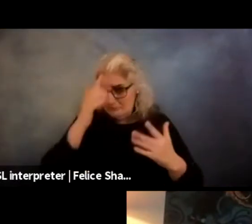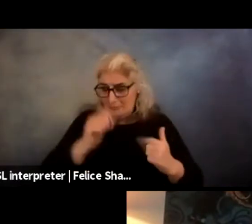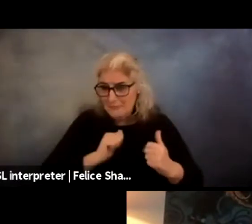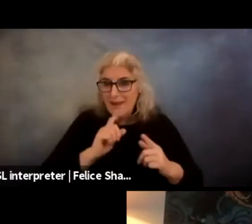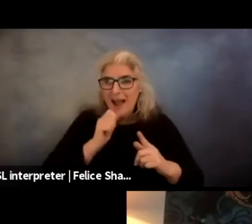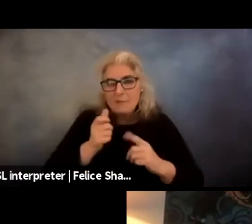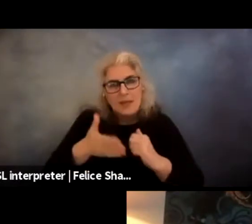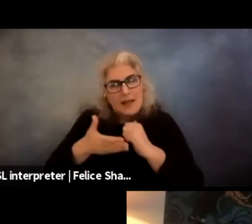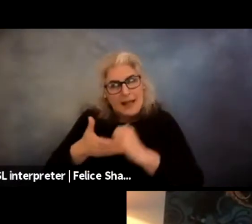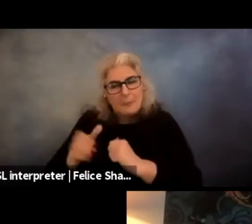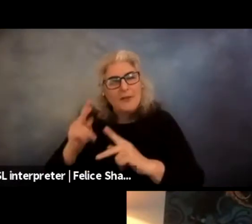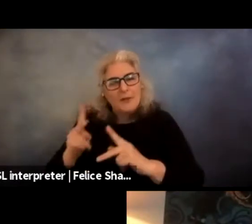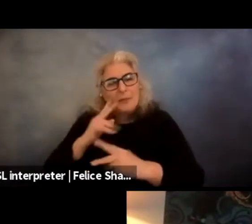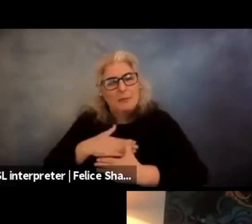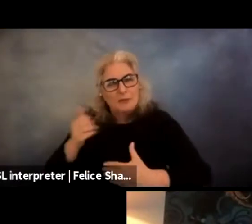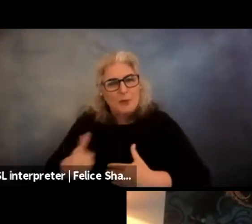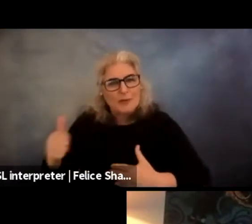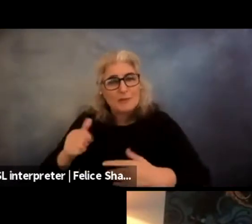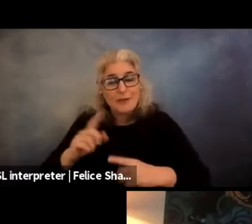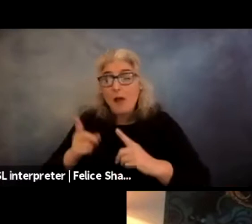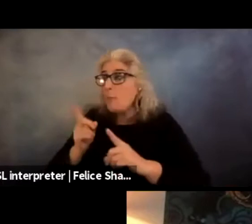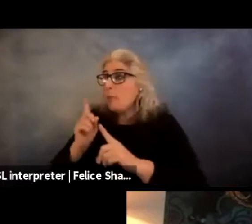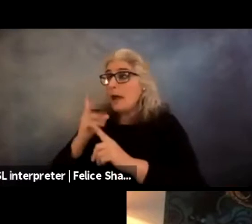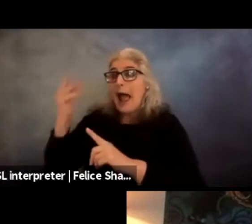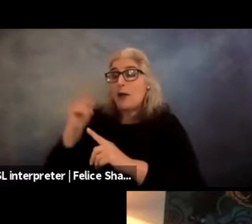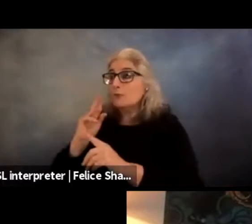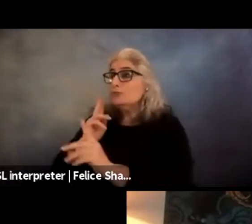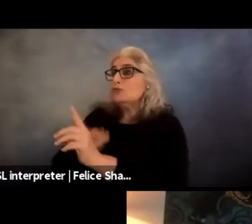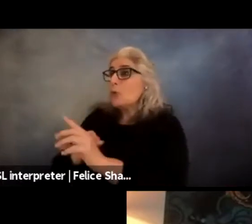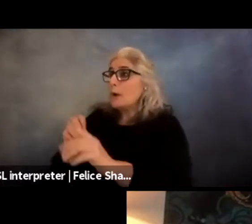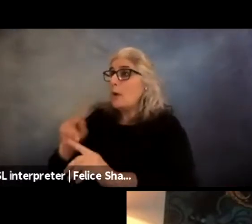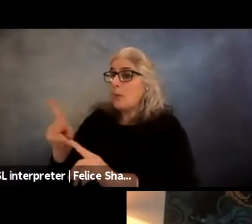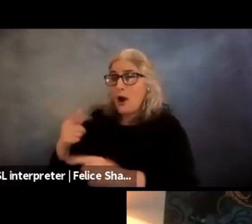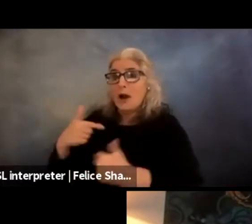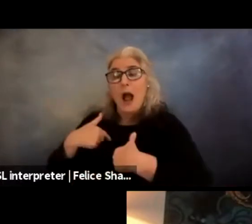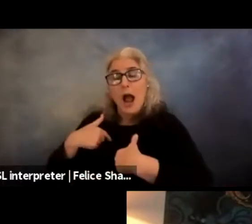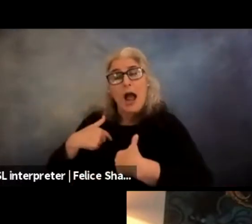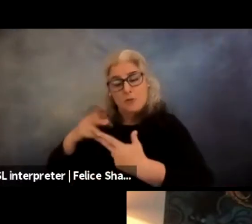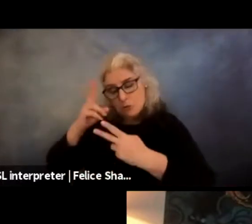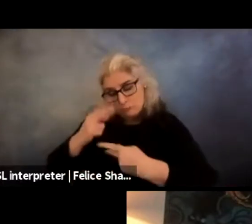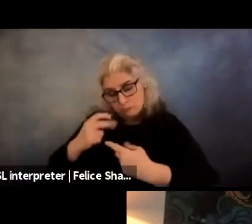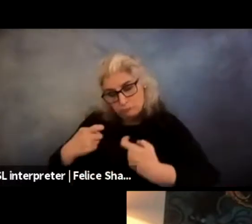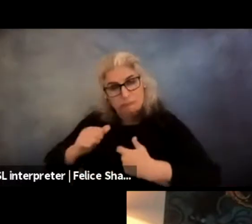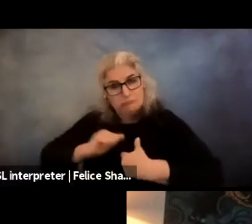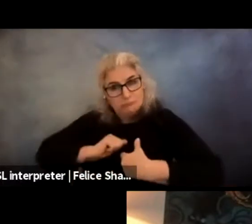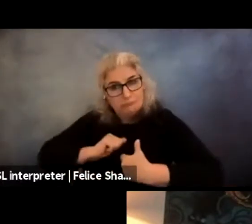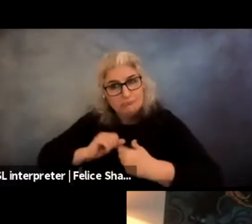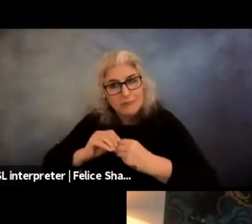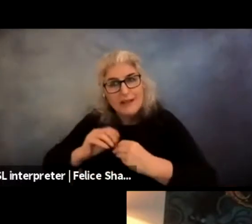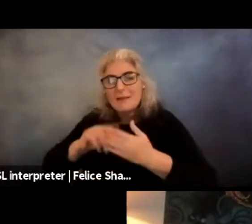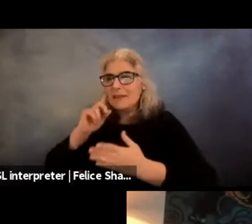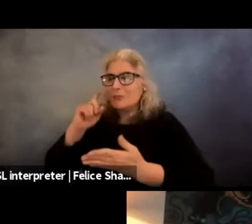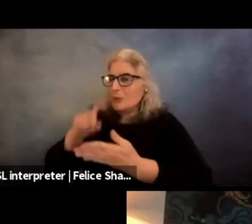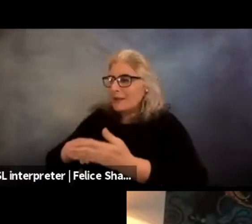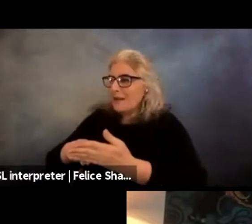but also a sense of togetherness, right? Or a sense of like, we're seeing each other, we're acknowledging each other. and